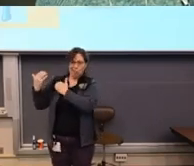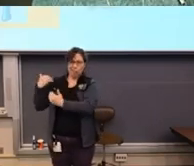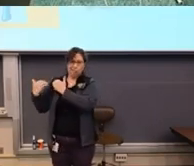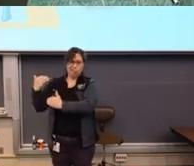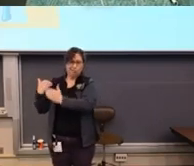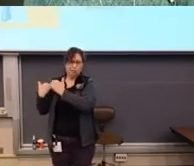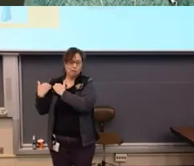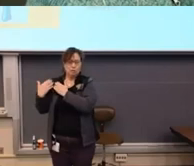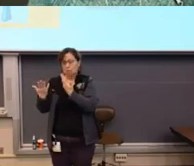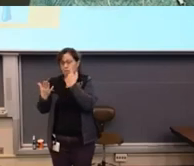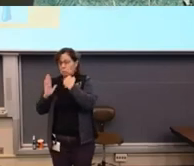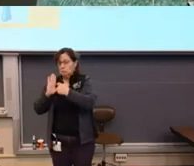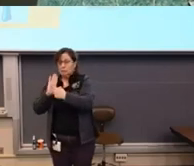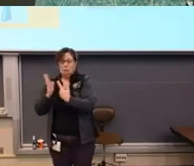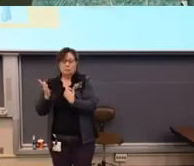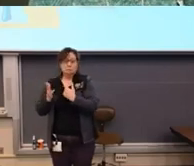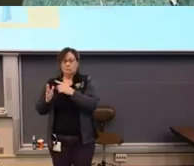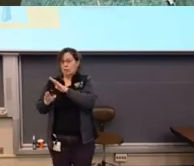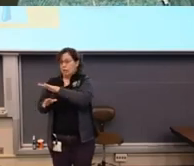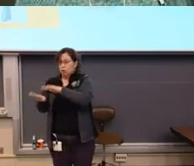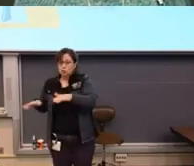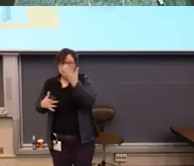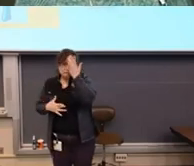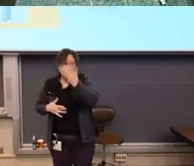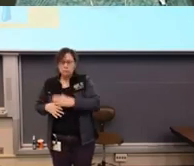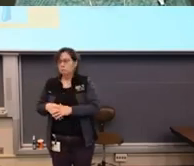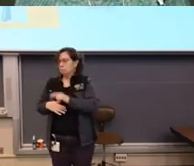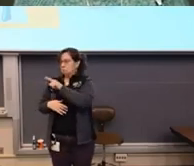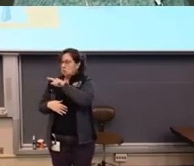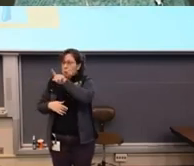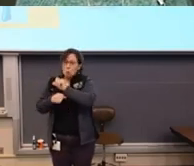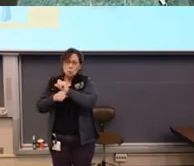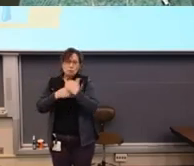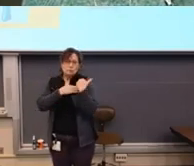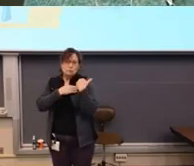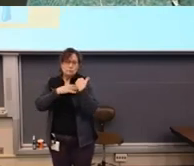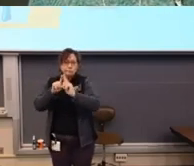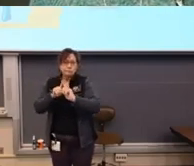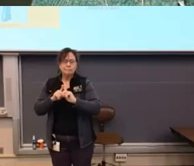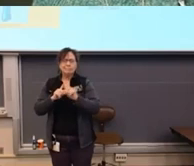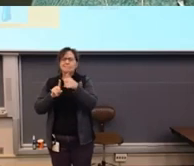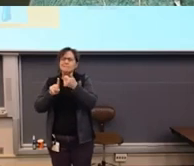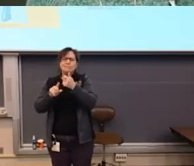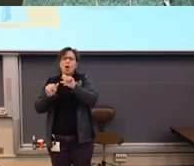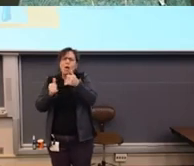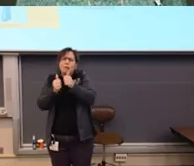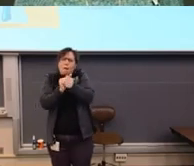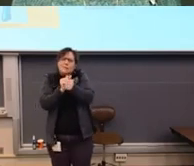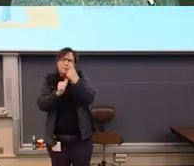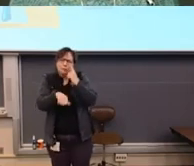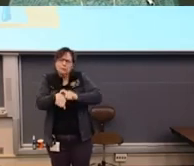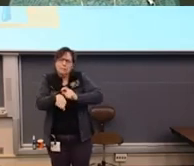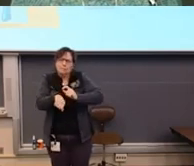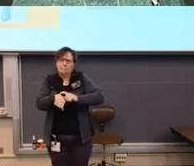have an ill child. They might have work responsibilities. There might be other things competing for their time